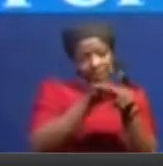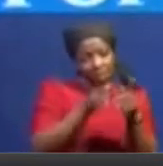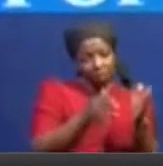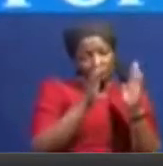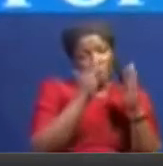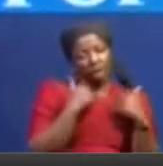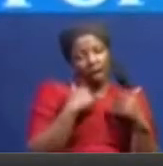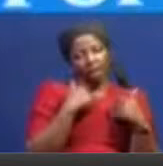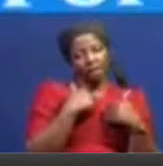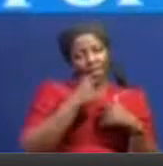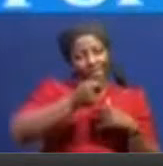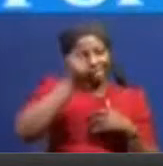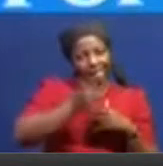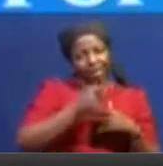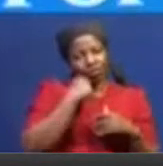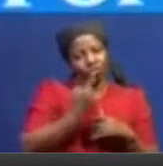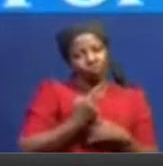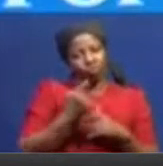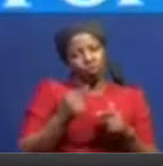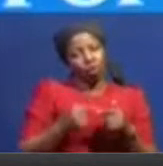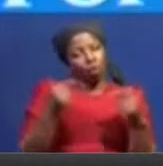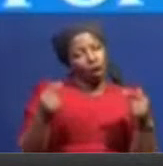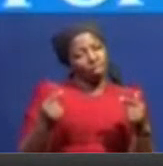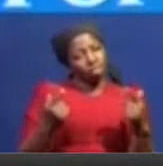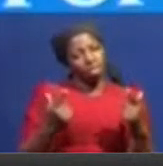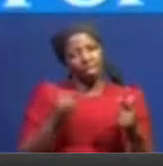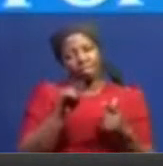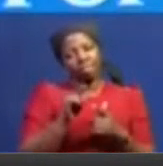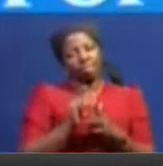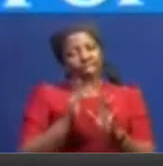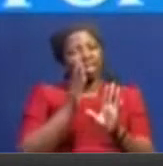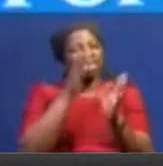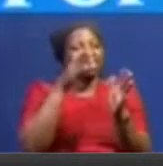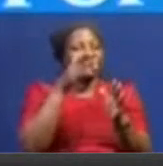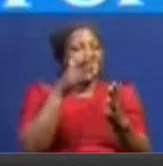judge. That does not interfere with the